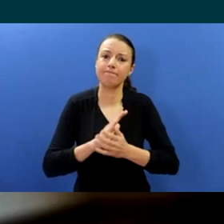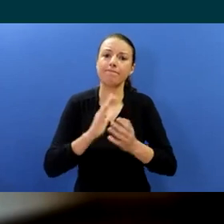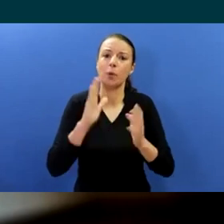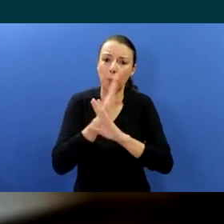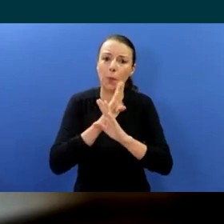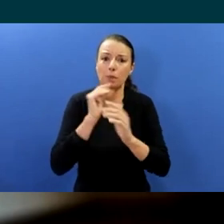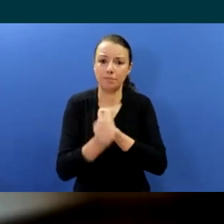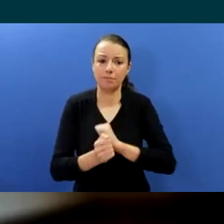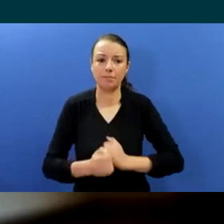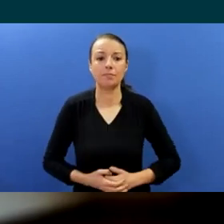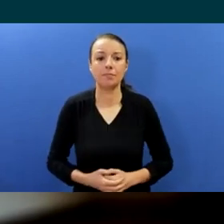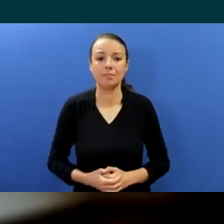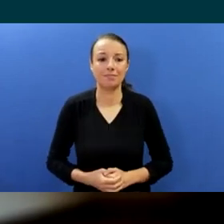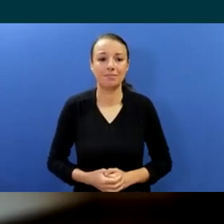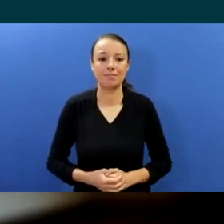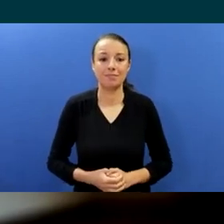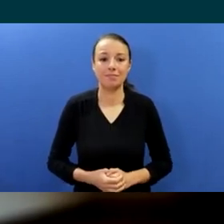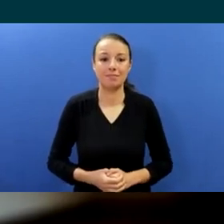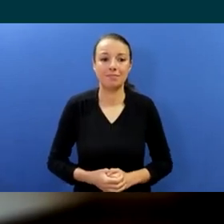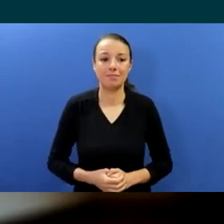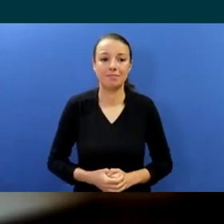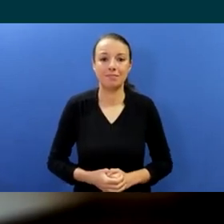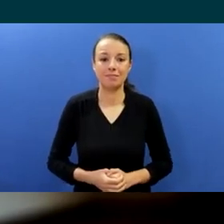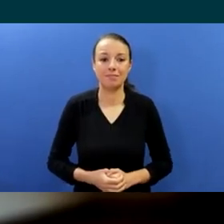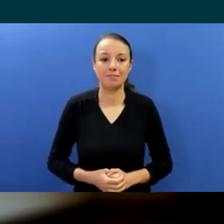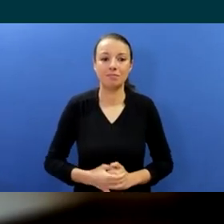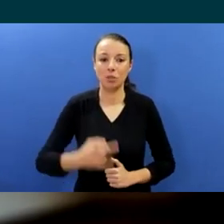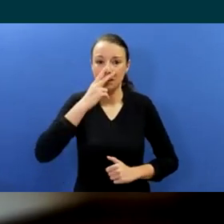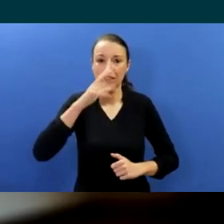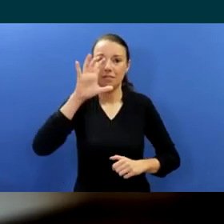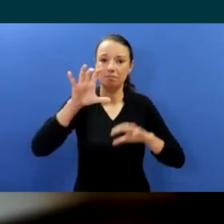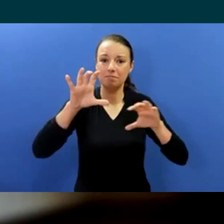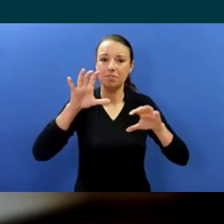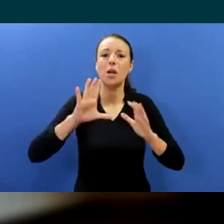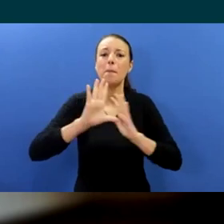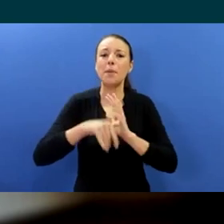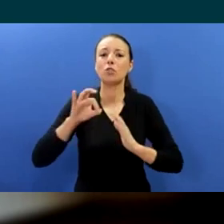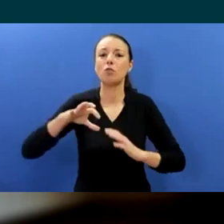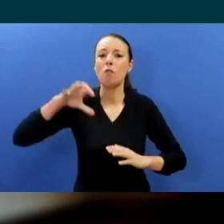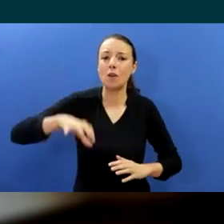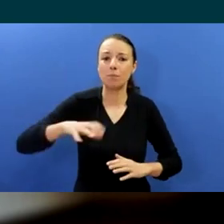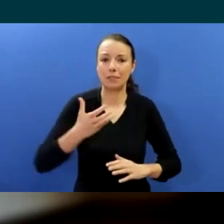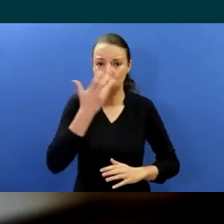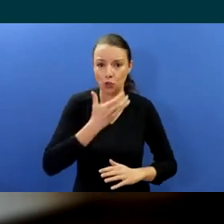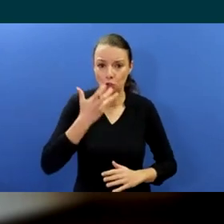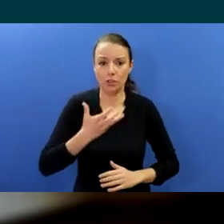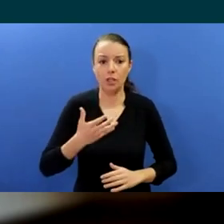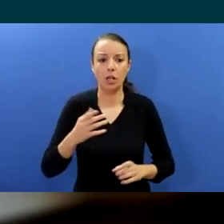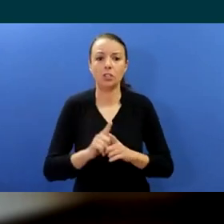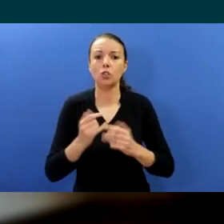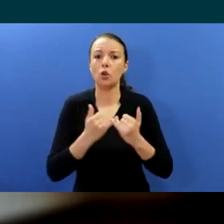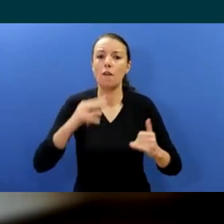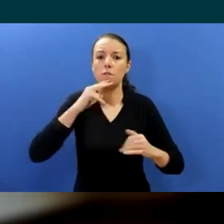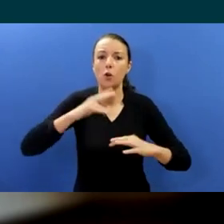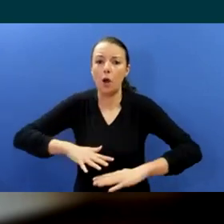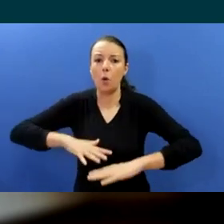urban heat islands, and we have a lot of flood dangers in Carouge. So there is also